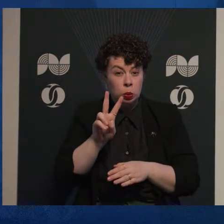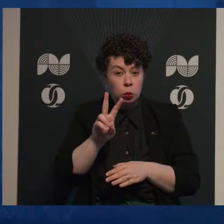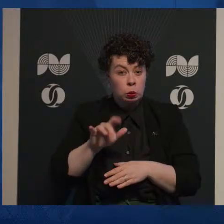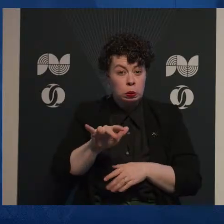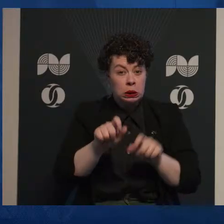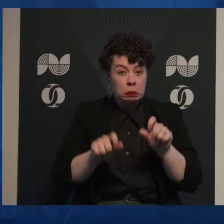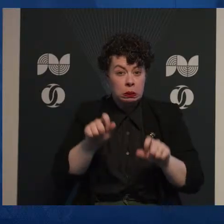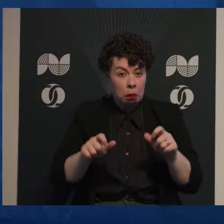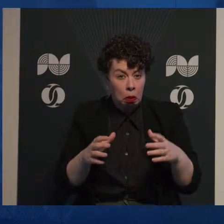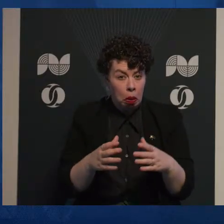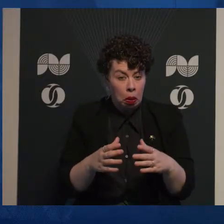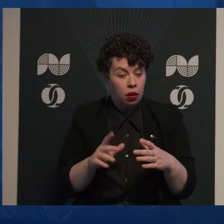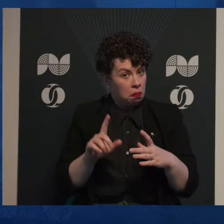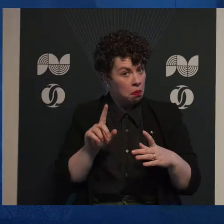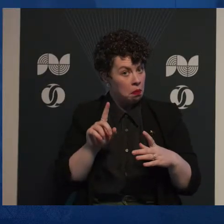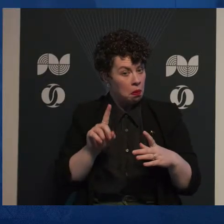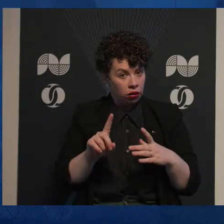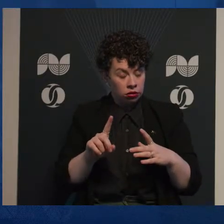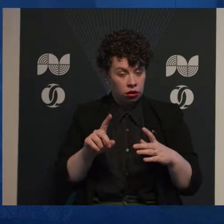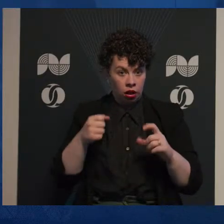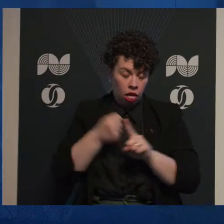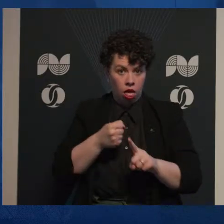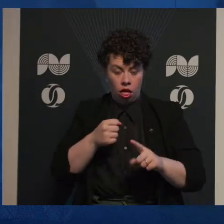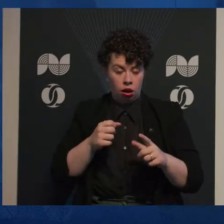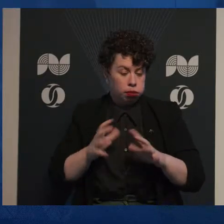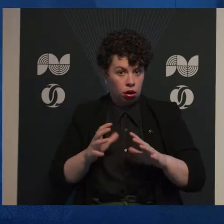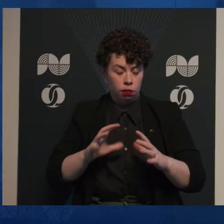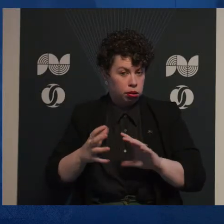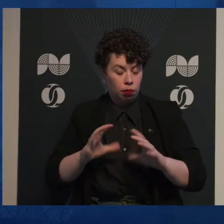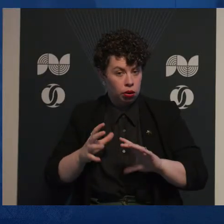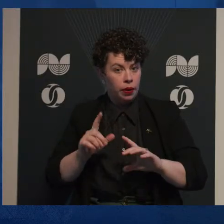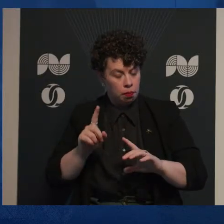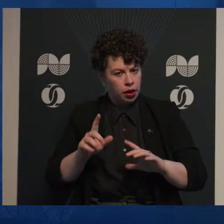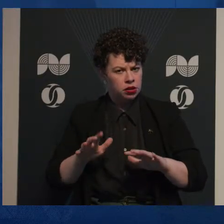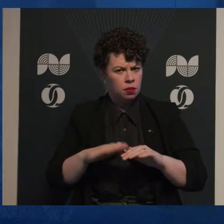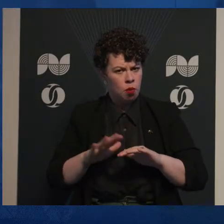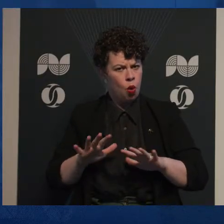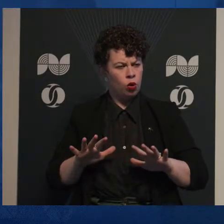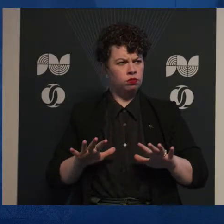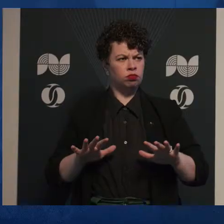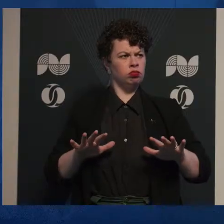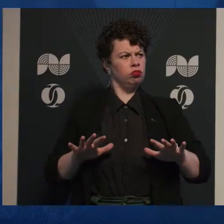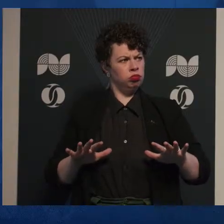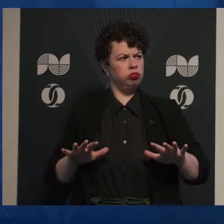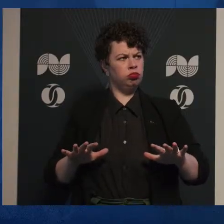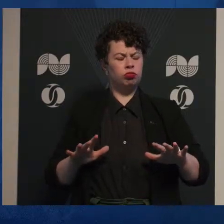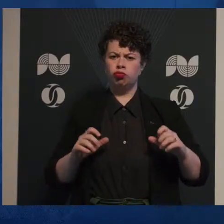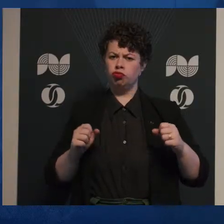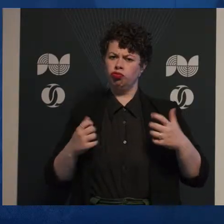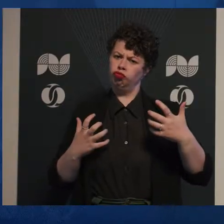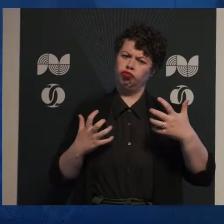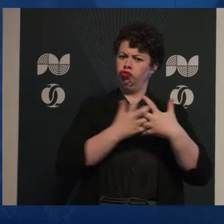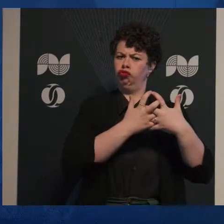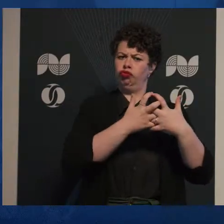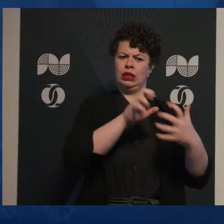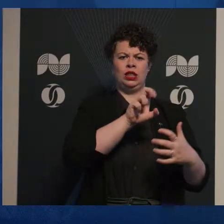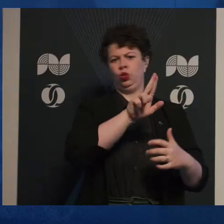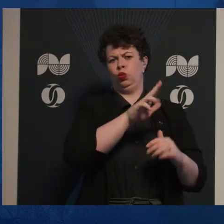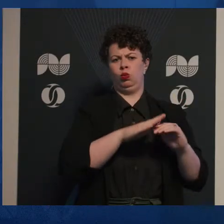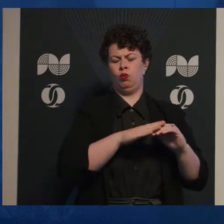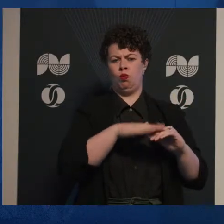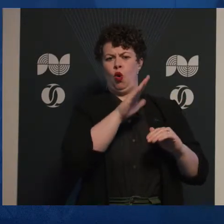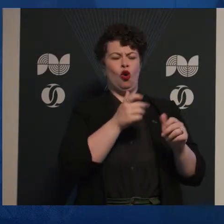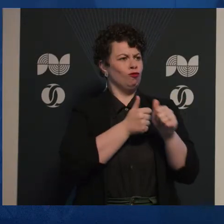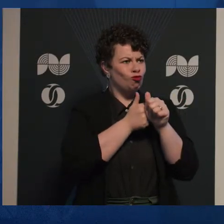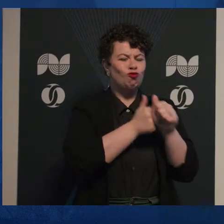yet, I must say that Moldova has emerged more aligned, more determined, and more connected to Europe, both